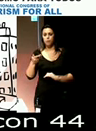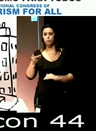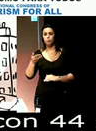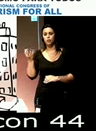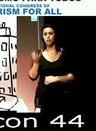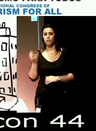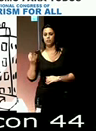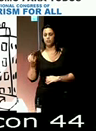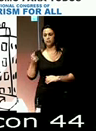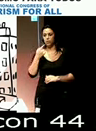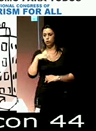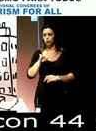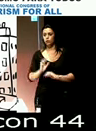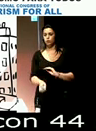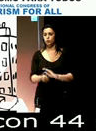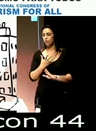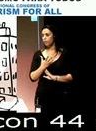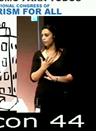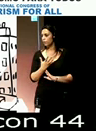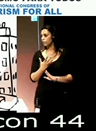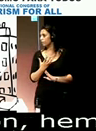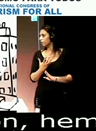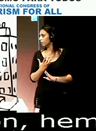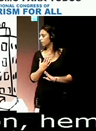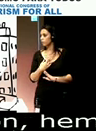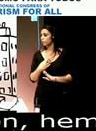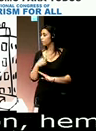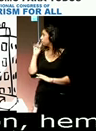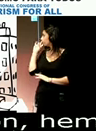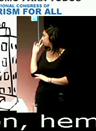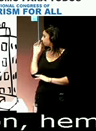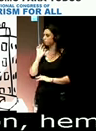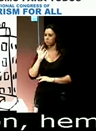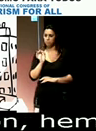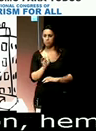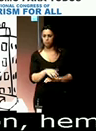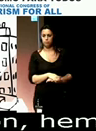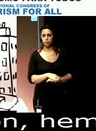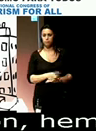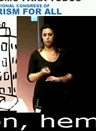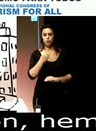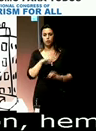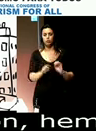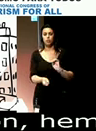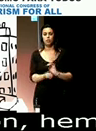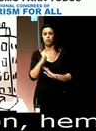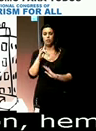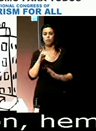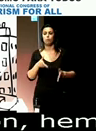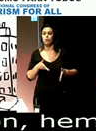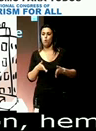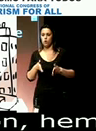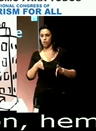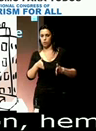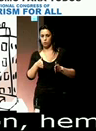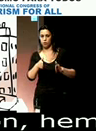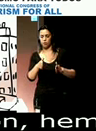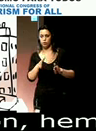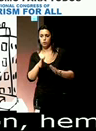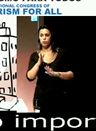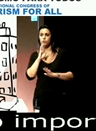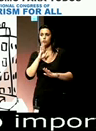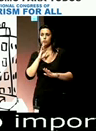created a parkour. Yeah, a parkour where you walk around and you touch more